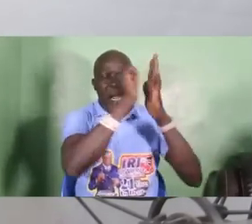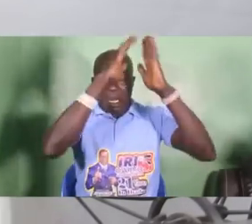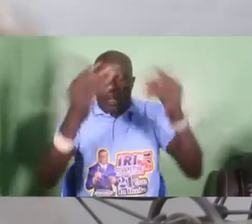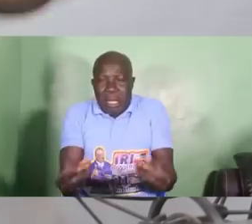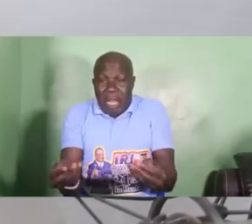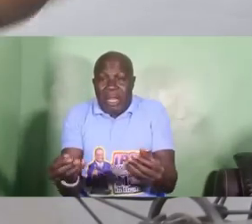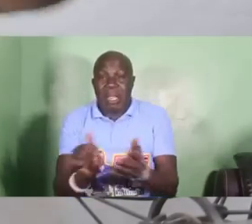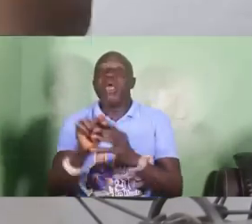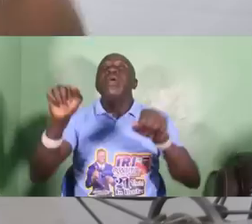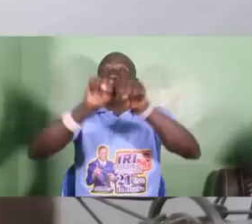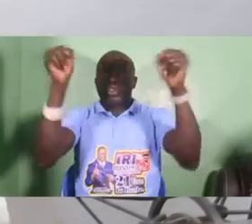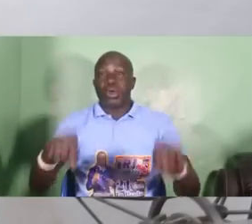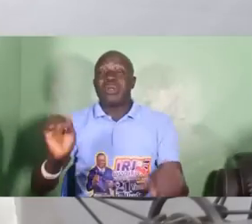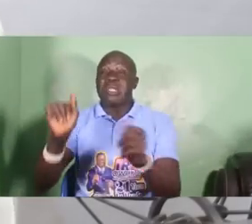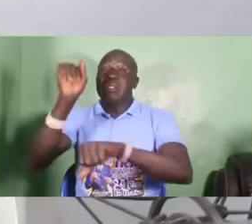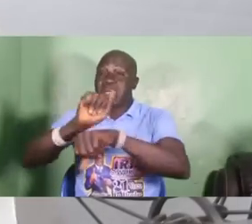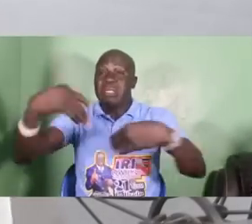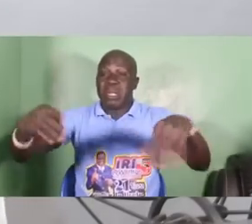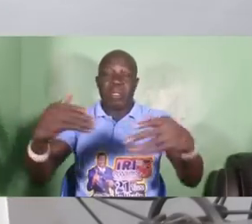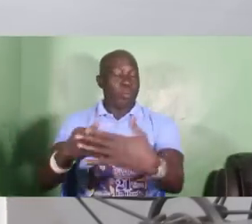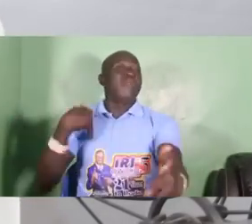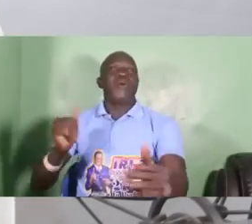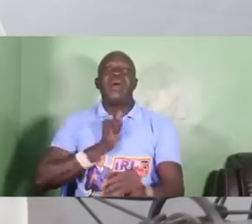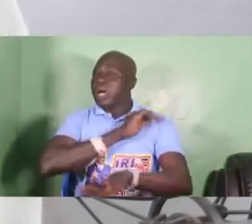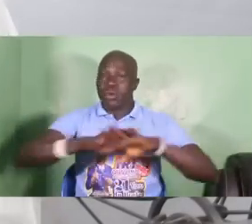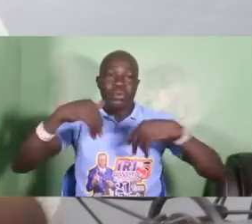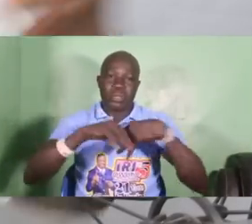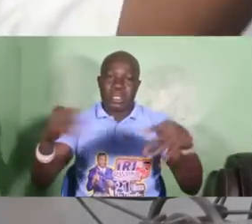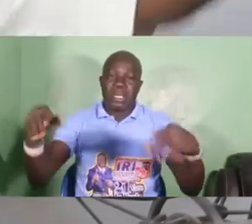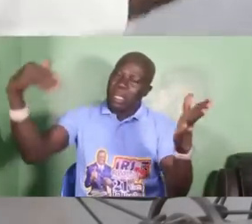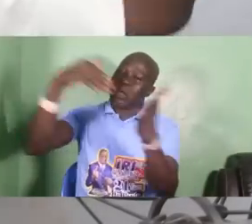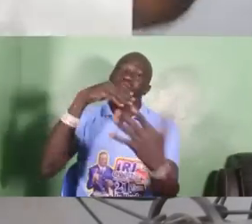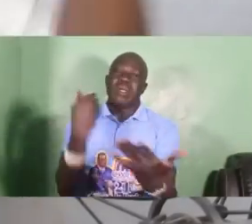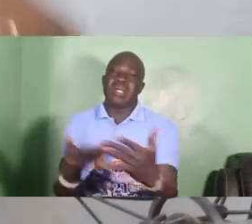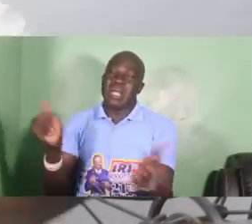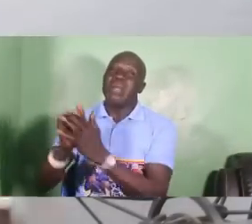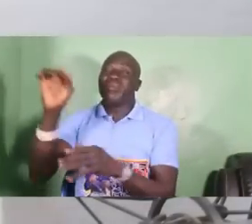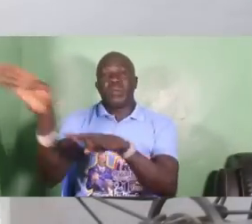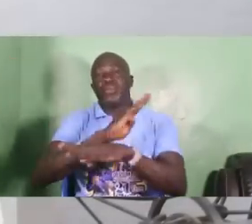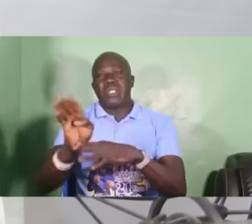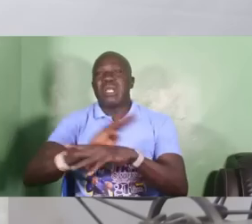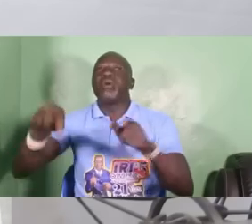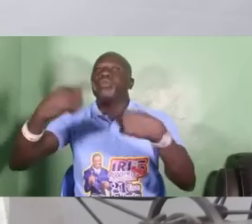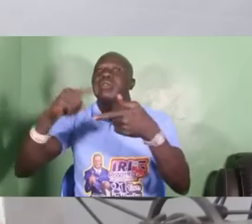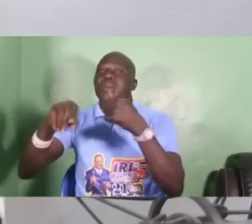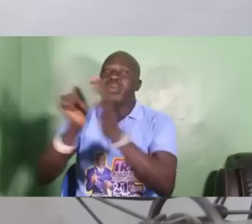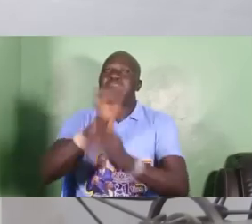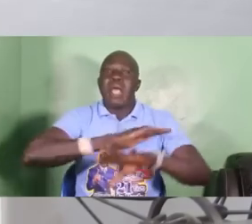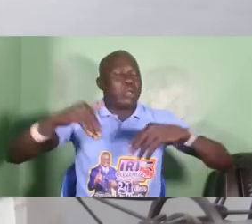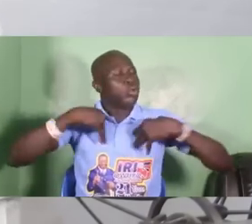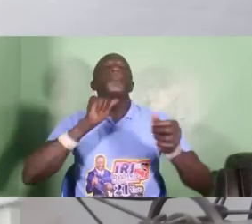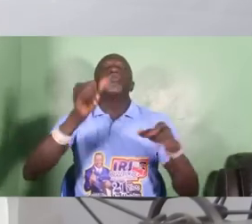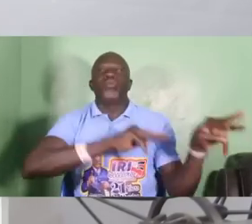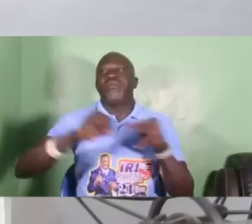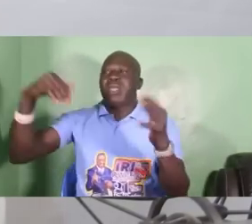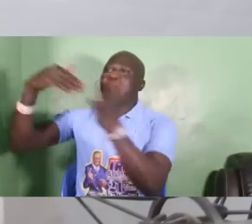in that land? That shop that have been selling very well, and there is no more selling goods again. That company that has been functioning very well,